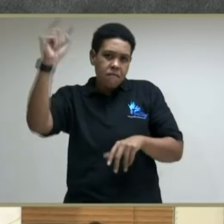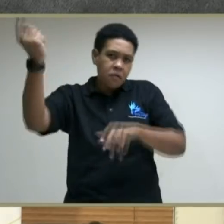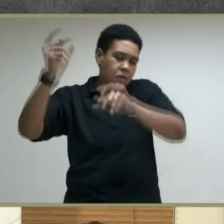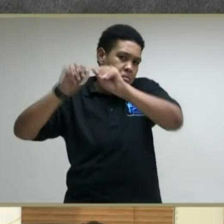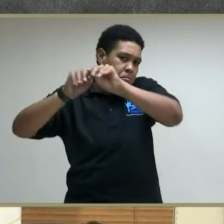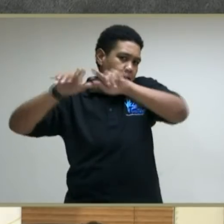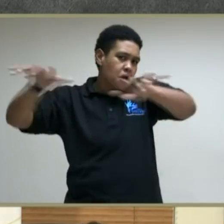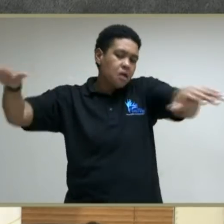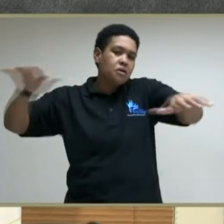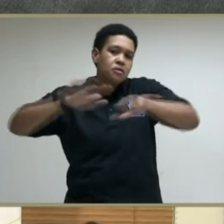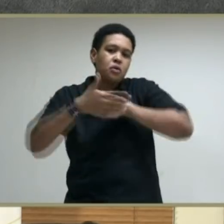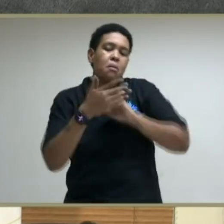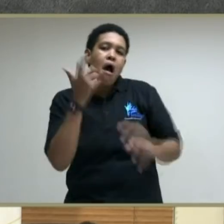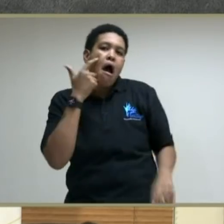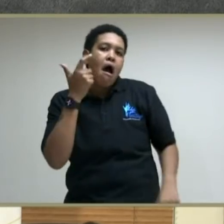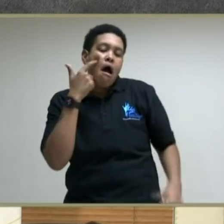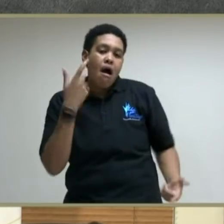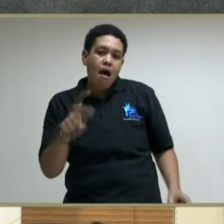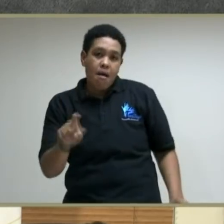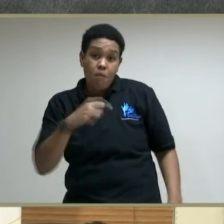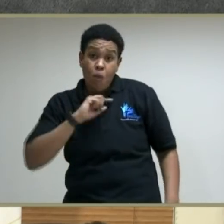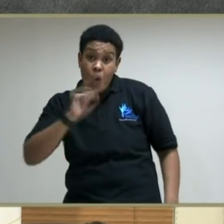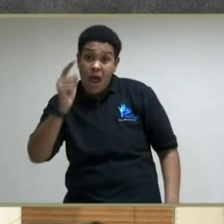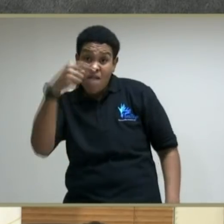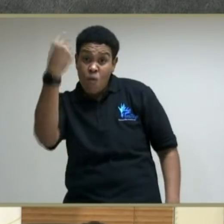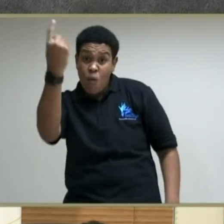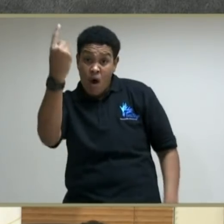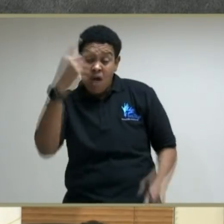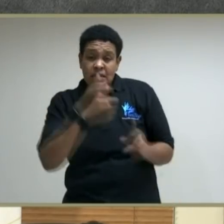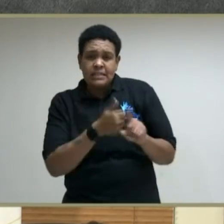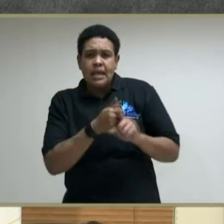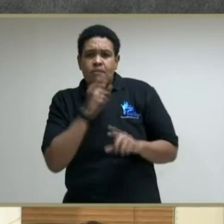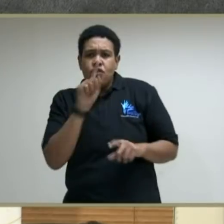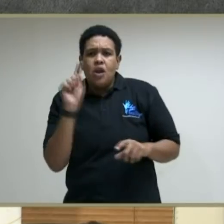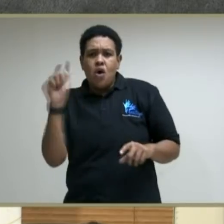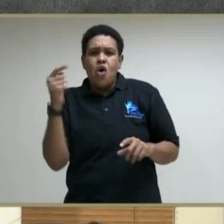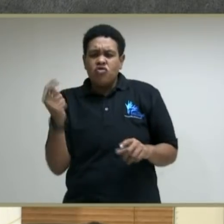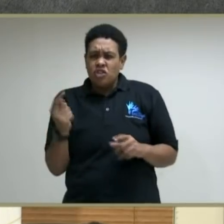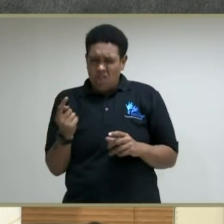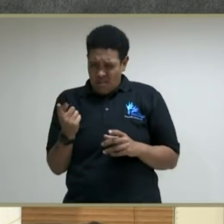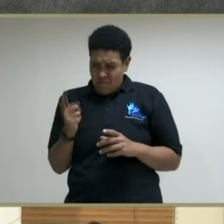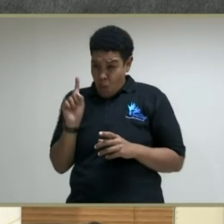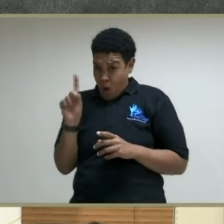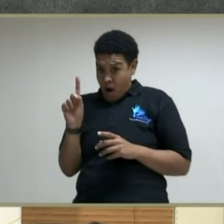only had one of that batch, only one was the original